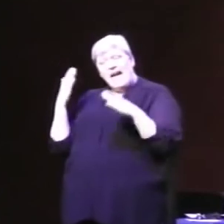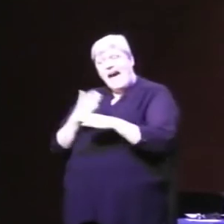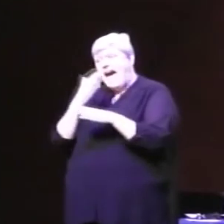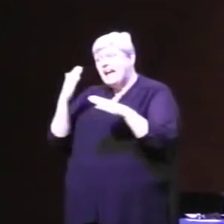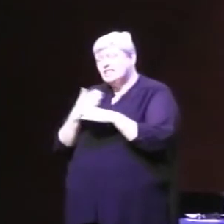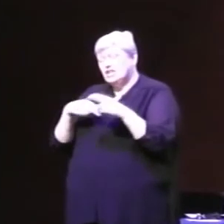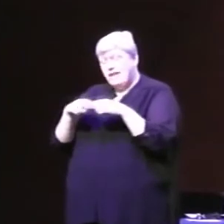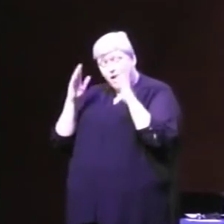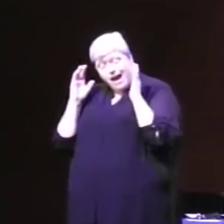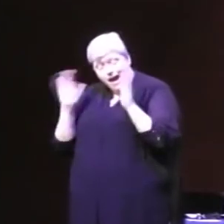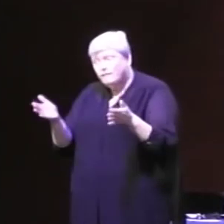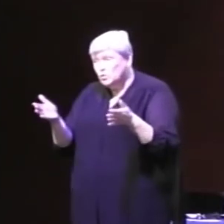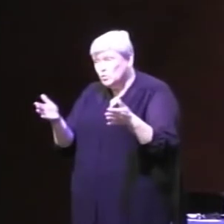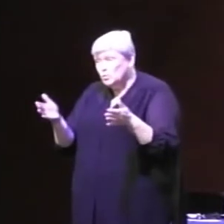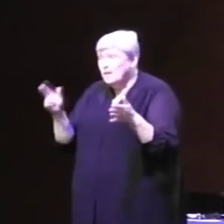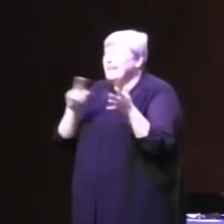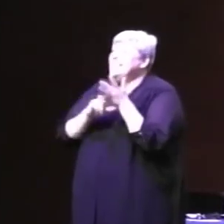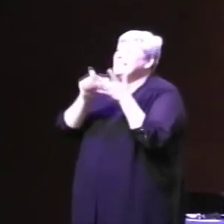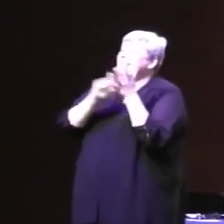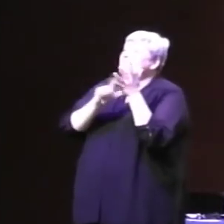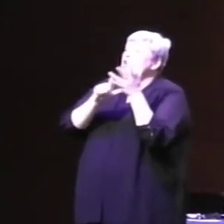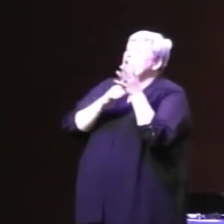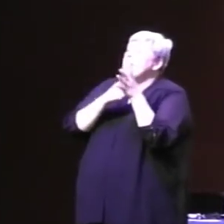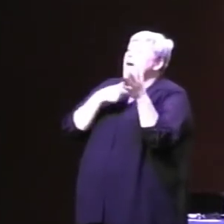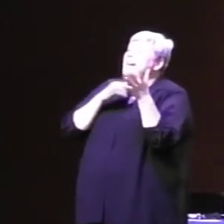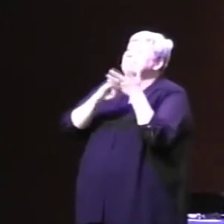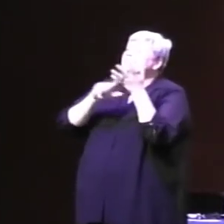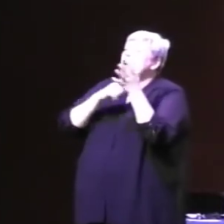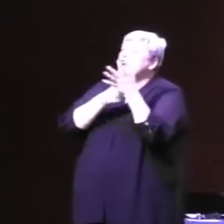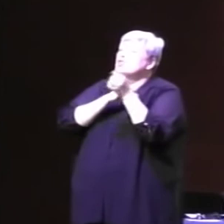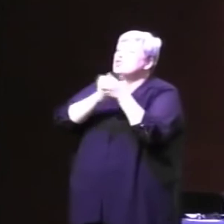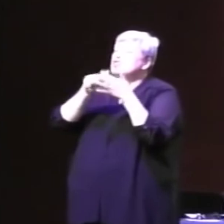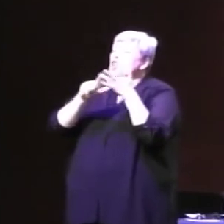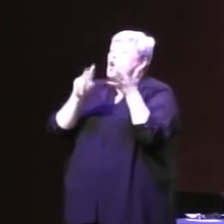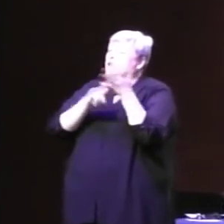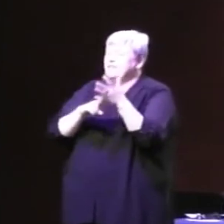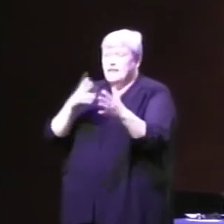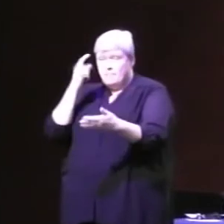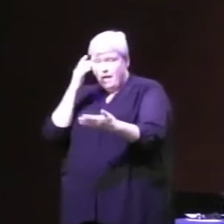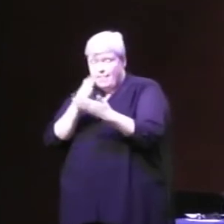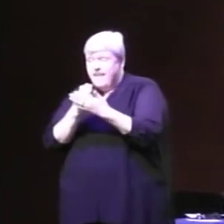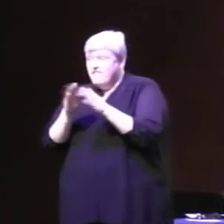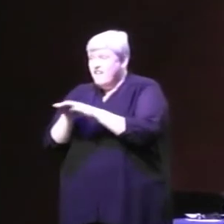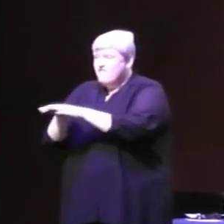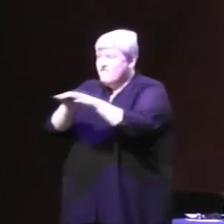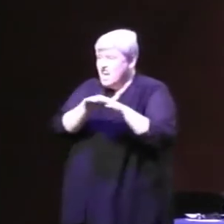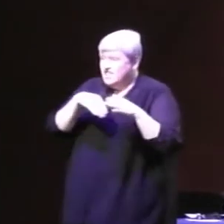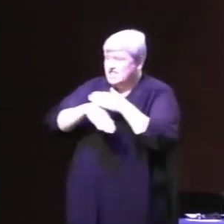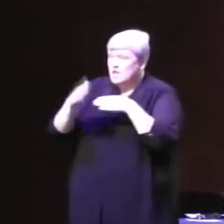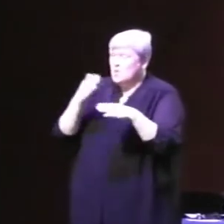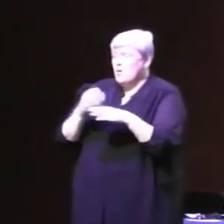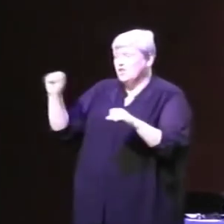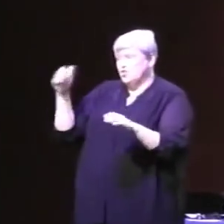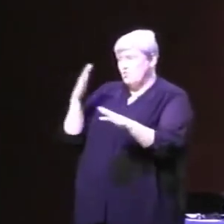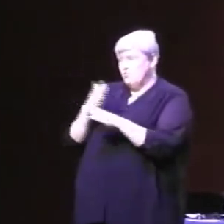necessary. Nicola Sturgeon says she believes in fairness at work. She should practice it. Congress support the